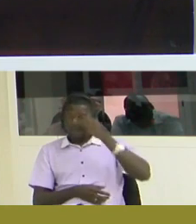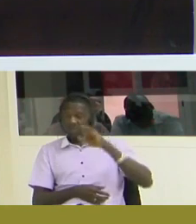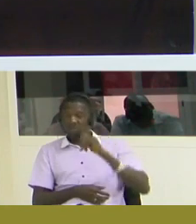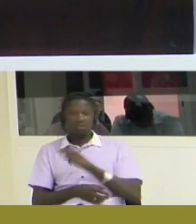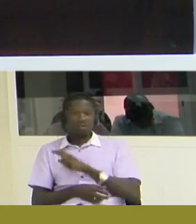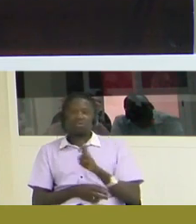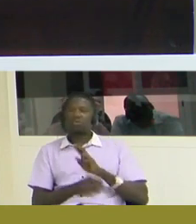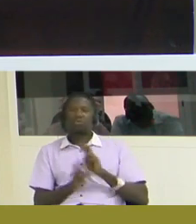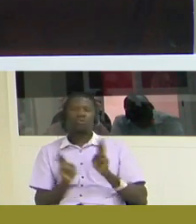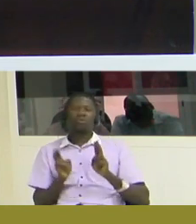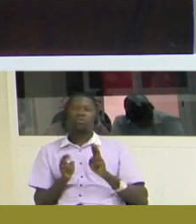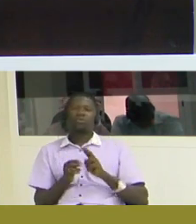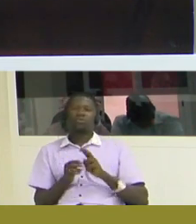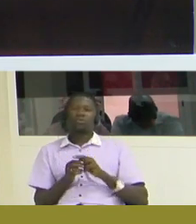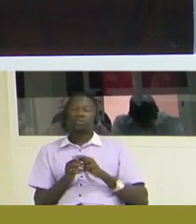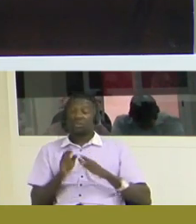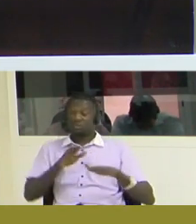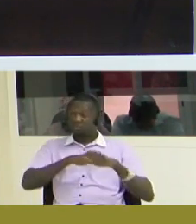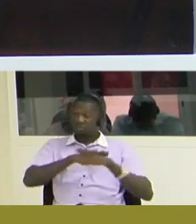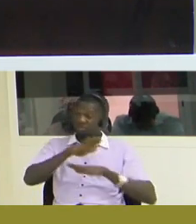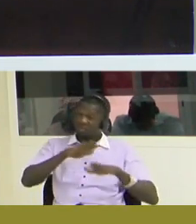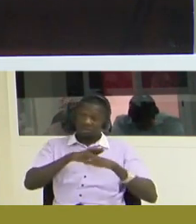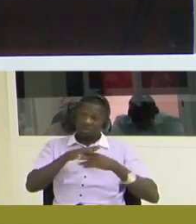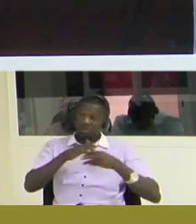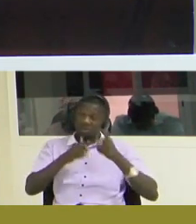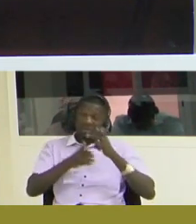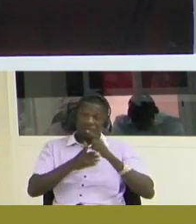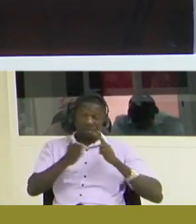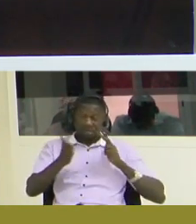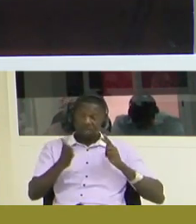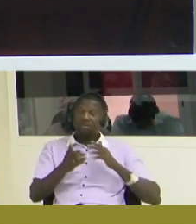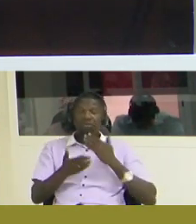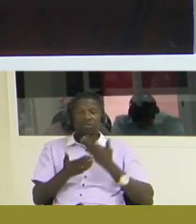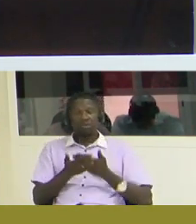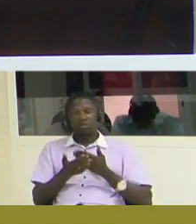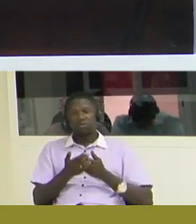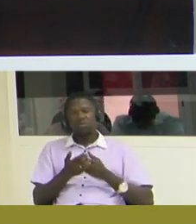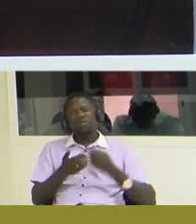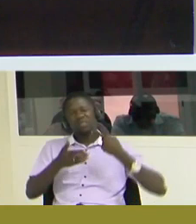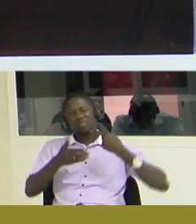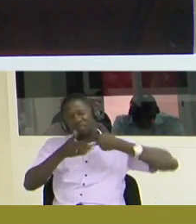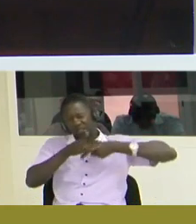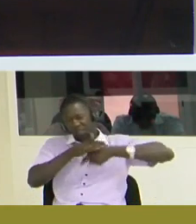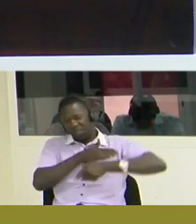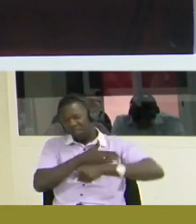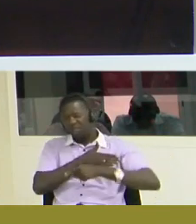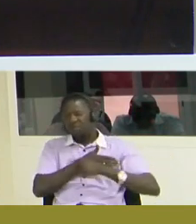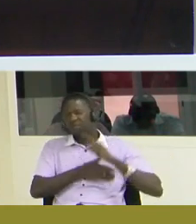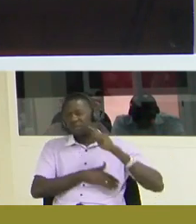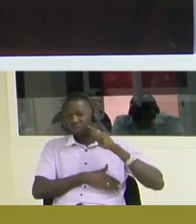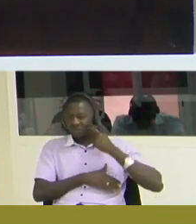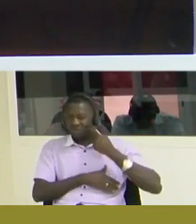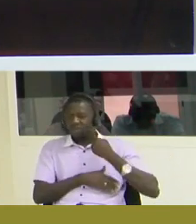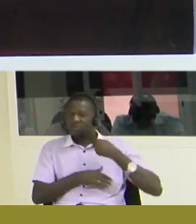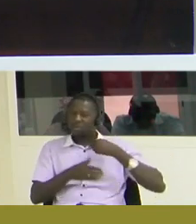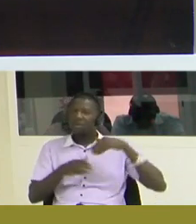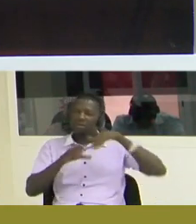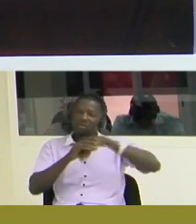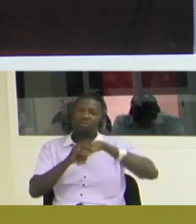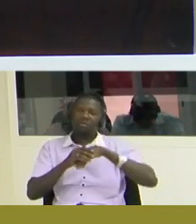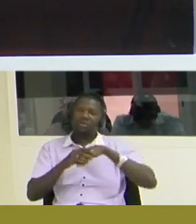the bottom line is counsel is that of course I deeply regret my involvement in the arrest of Sunnis awfully